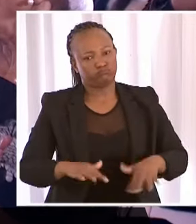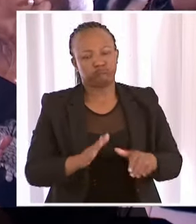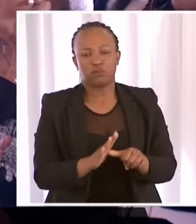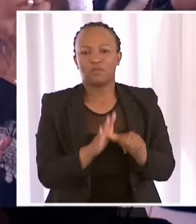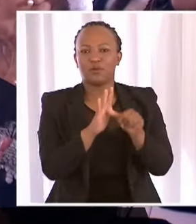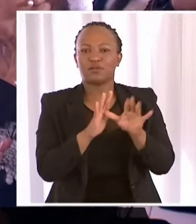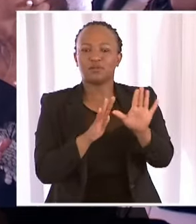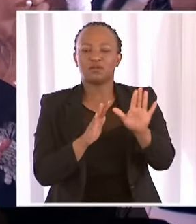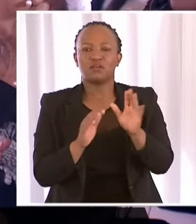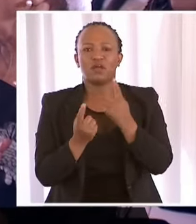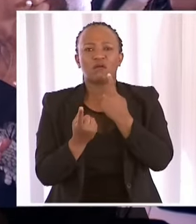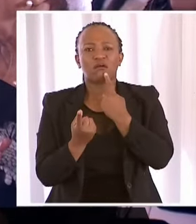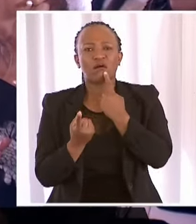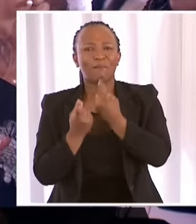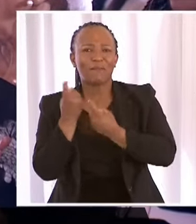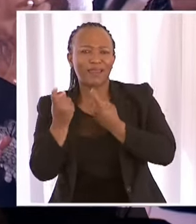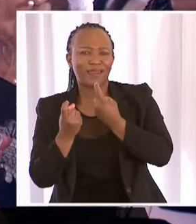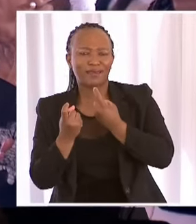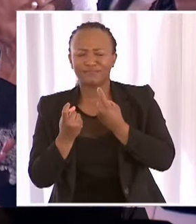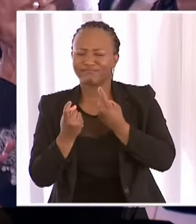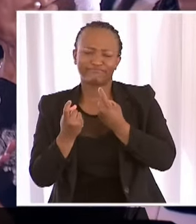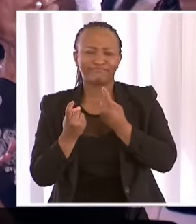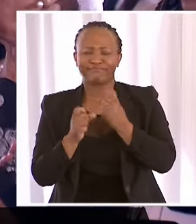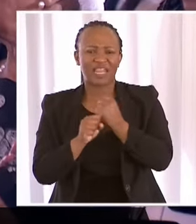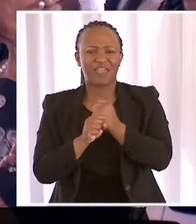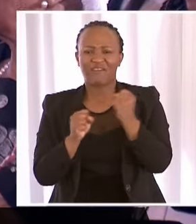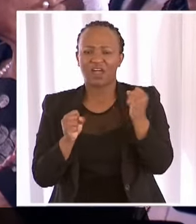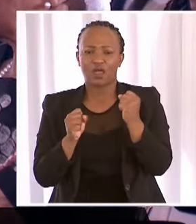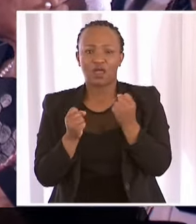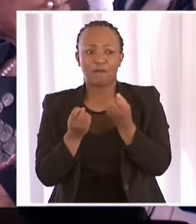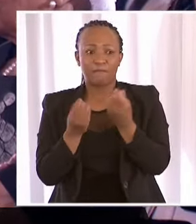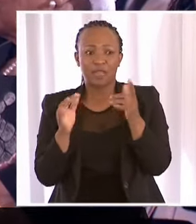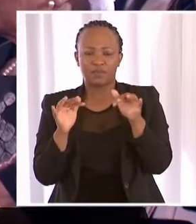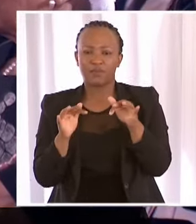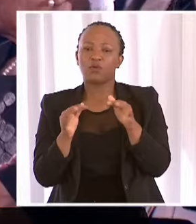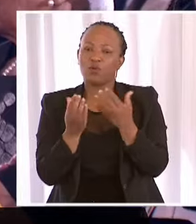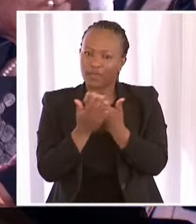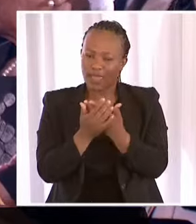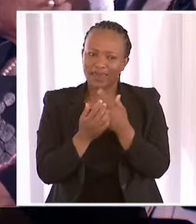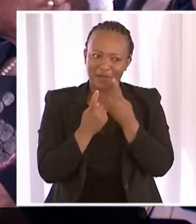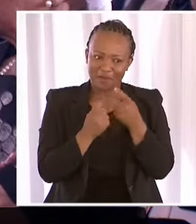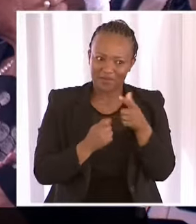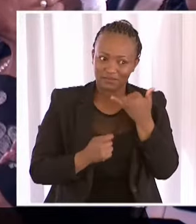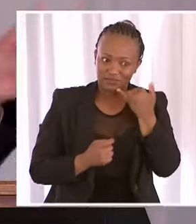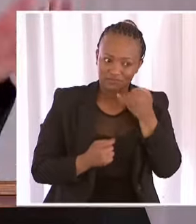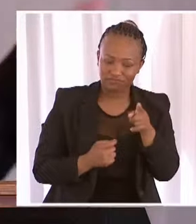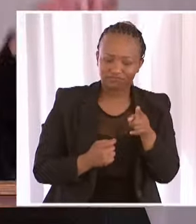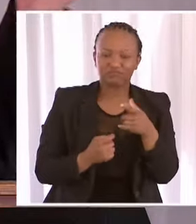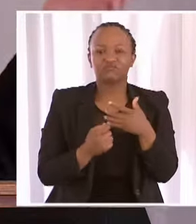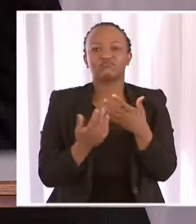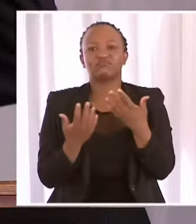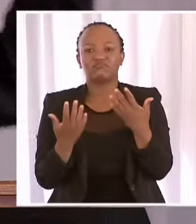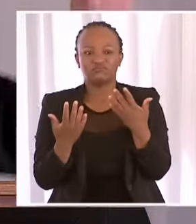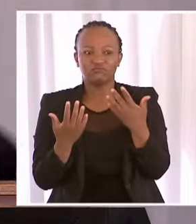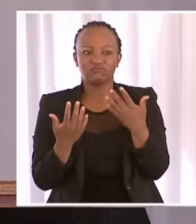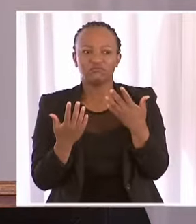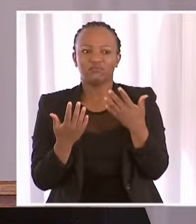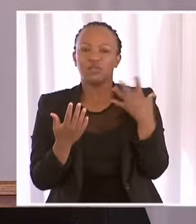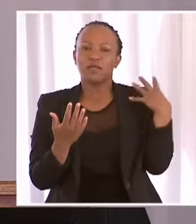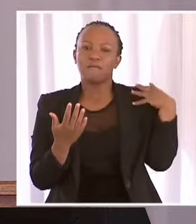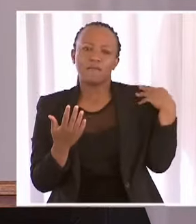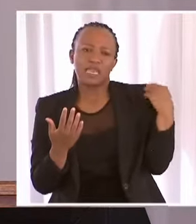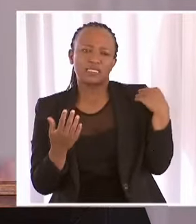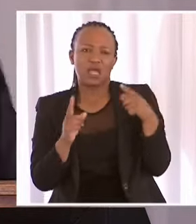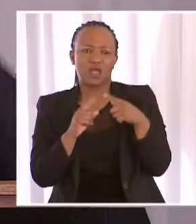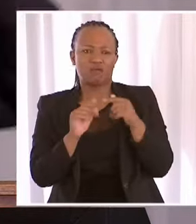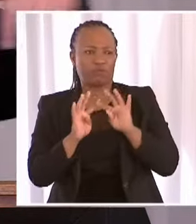never complained, as I think many would, Comrade President Mbeki. Oh, shouldn't I be a minister and wear a